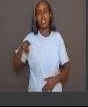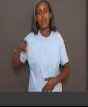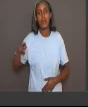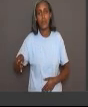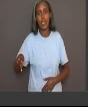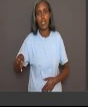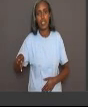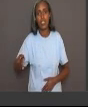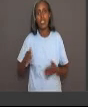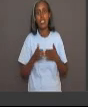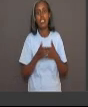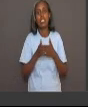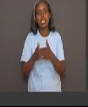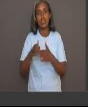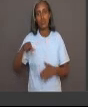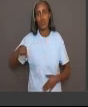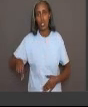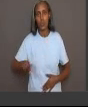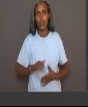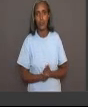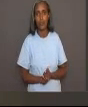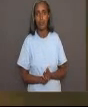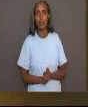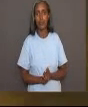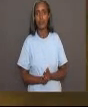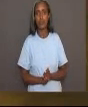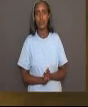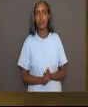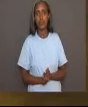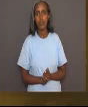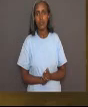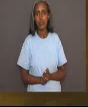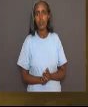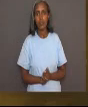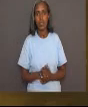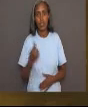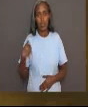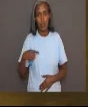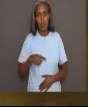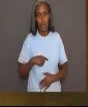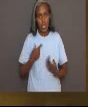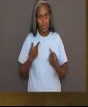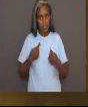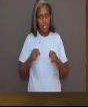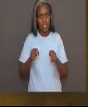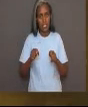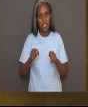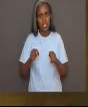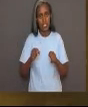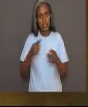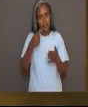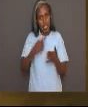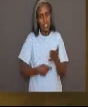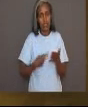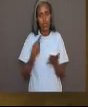leads to Q. we can test the validity of